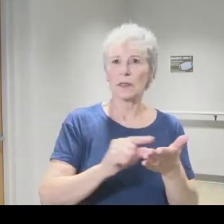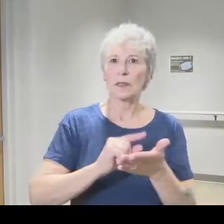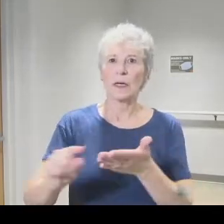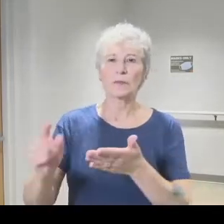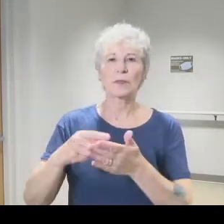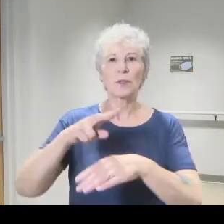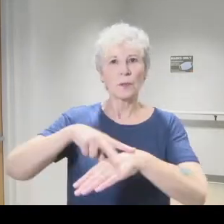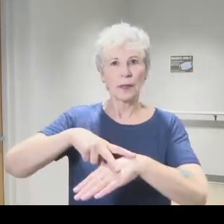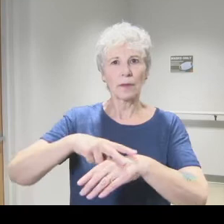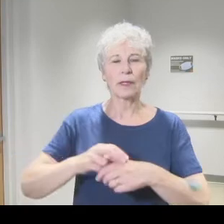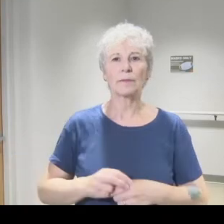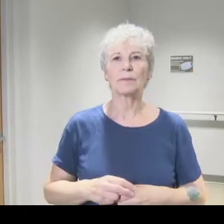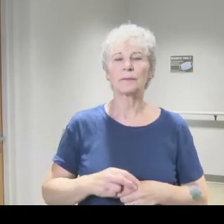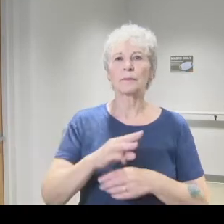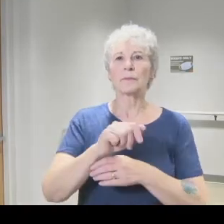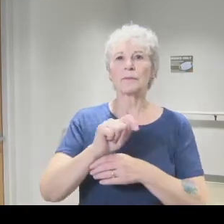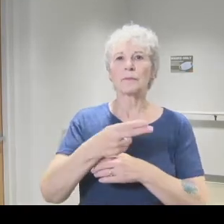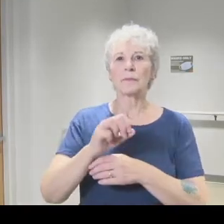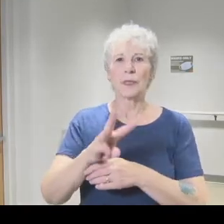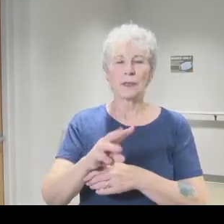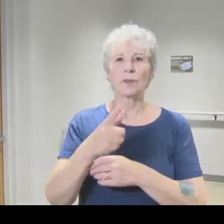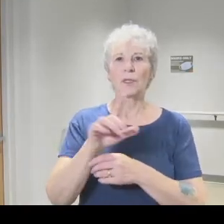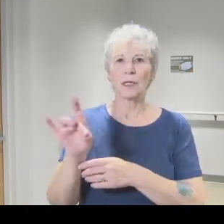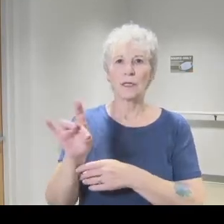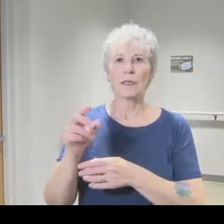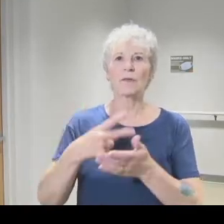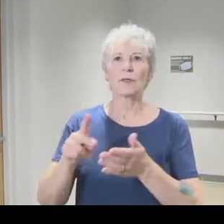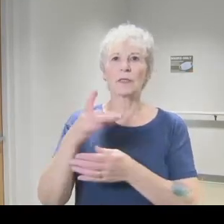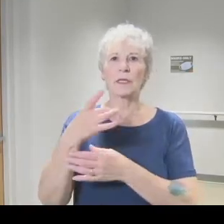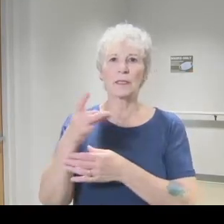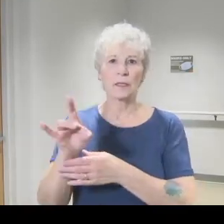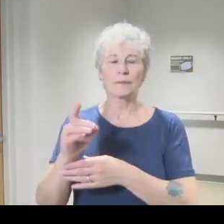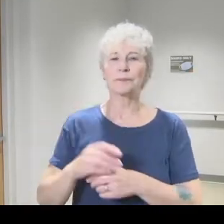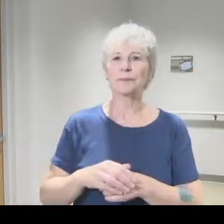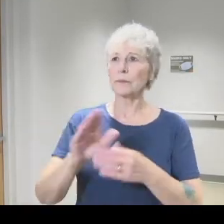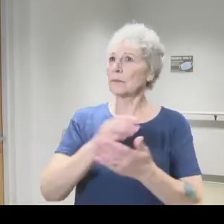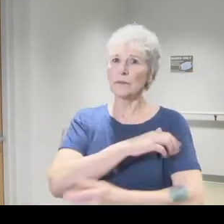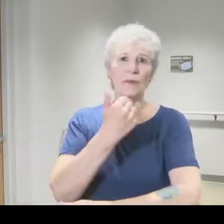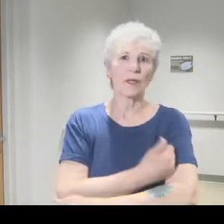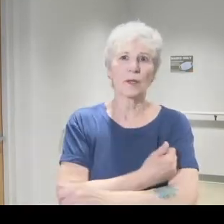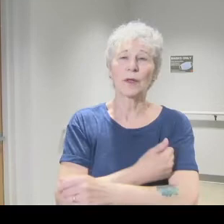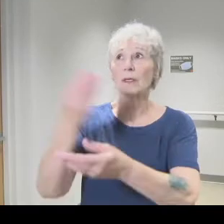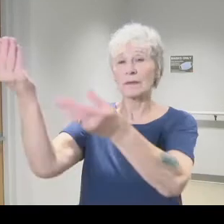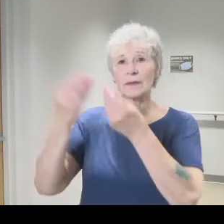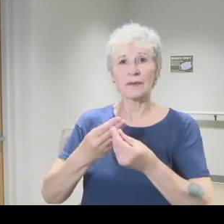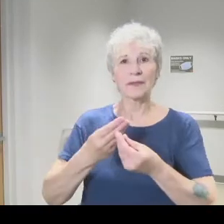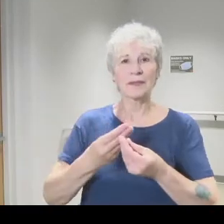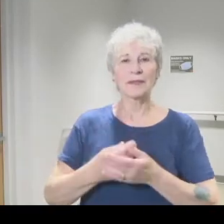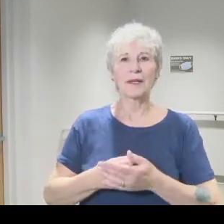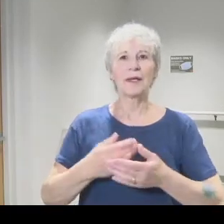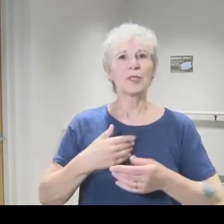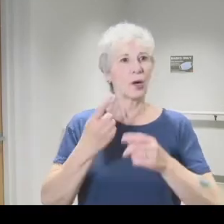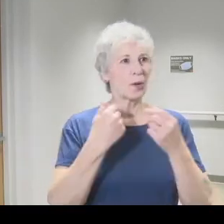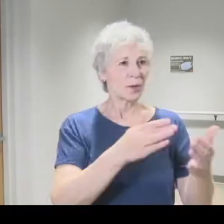Paraguay. Matthew 28, verse 18, and Jesus said to them, "All authority in heaven and earth has been given to me. Therefore, go